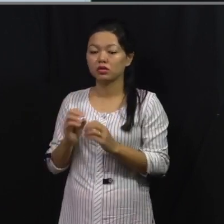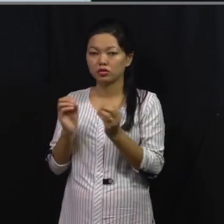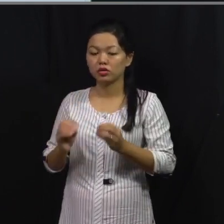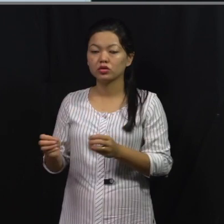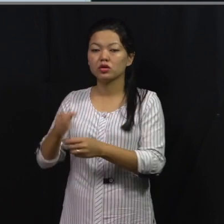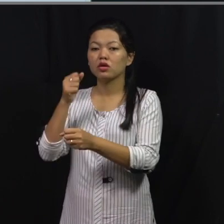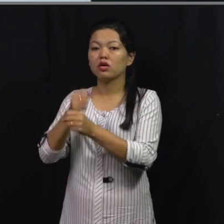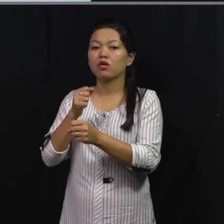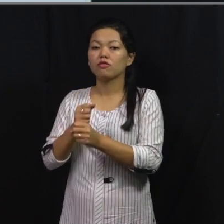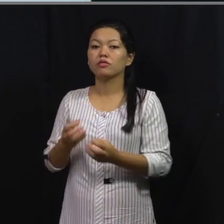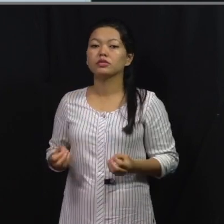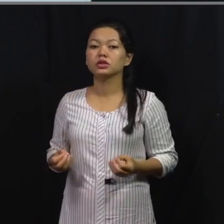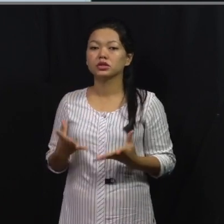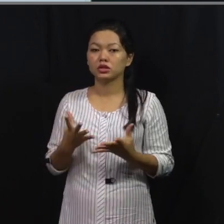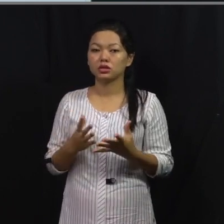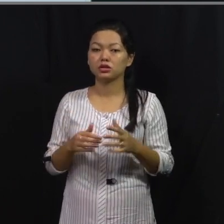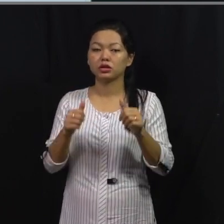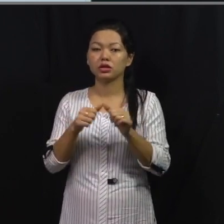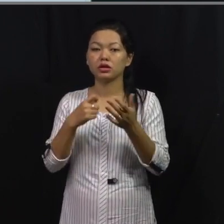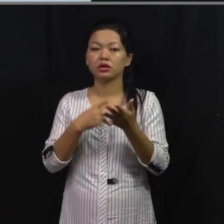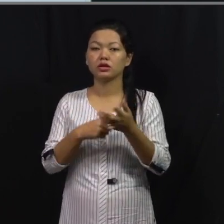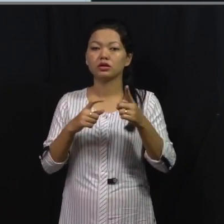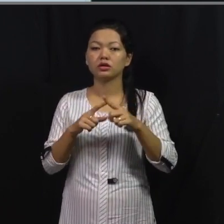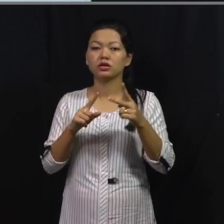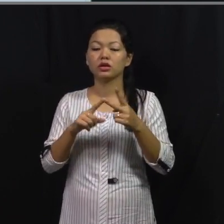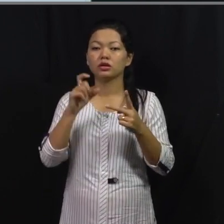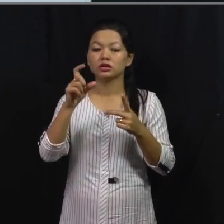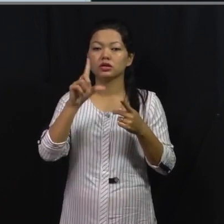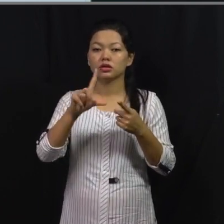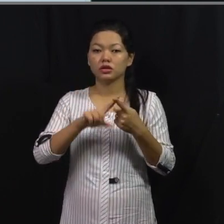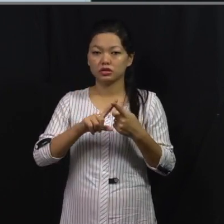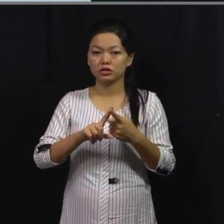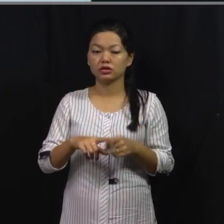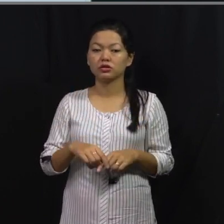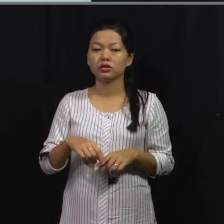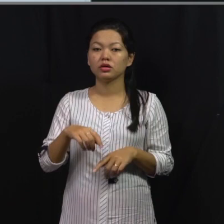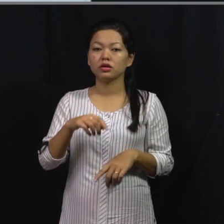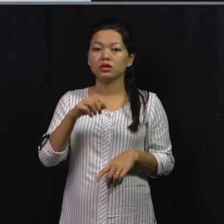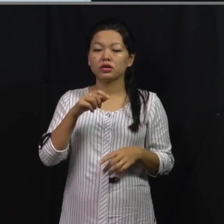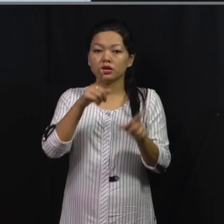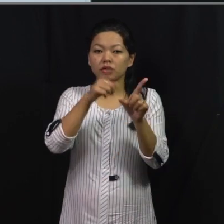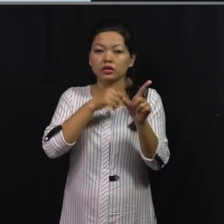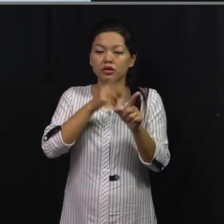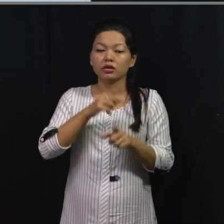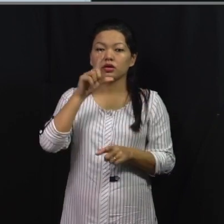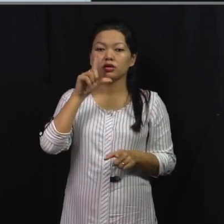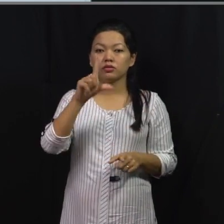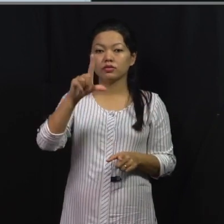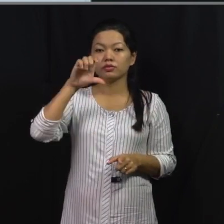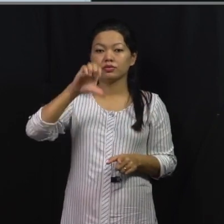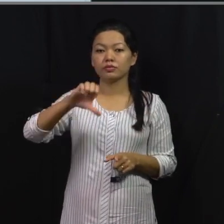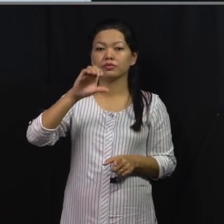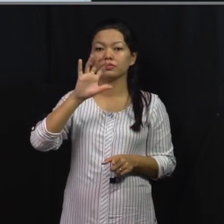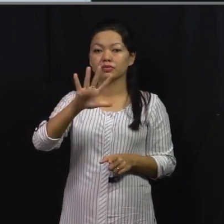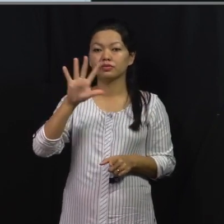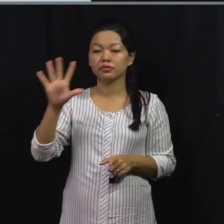okay, a bill which is called an act which was called as Untouchability Act of 1955. The year